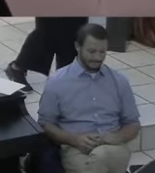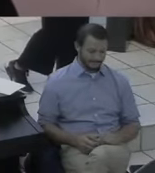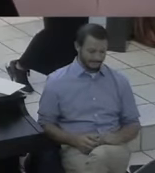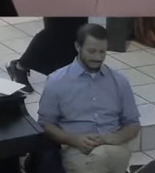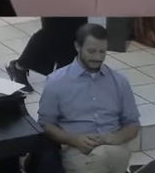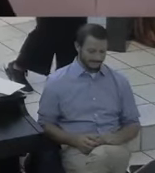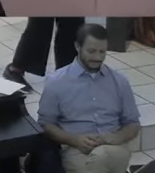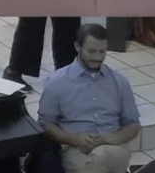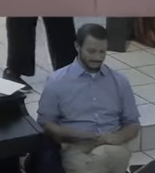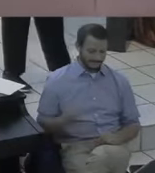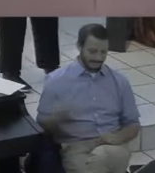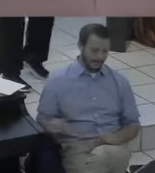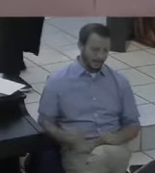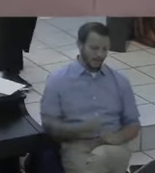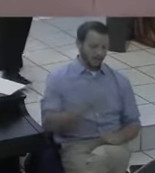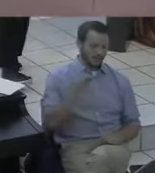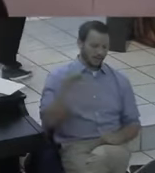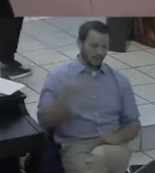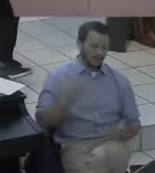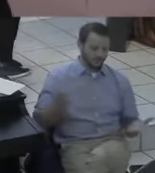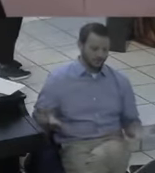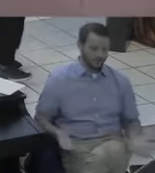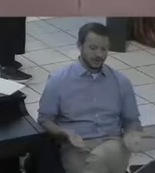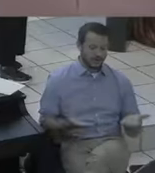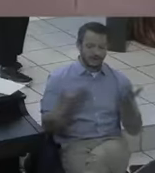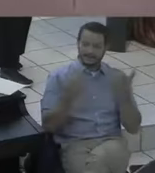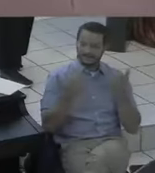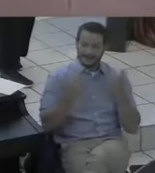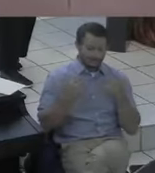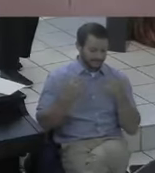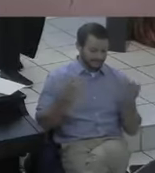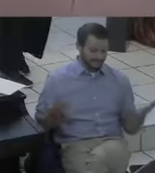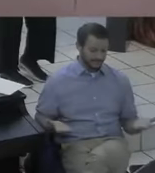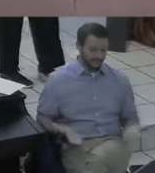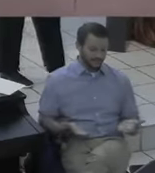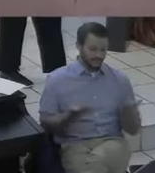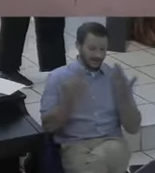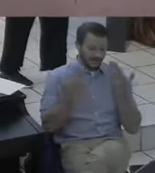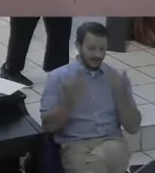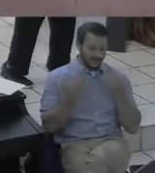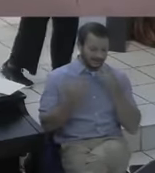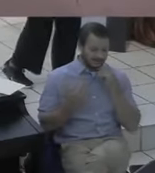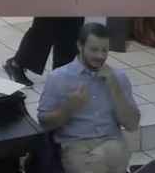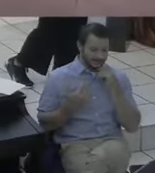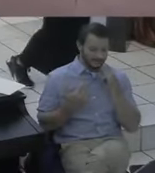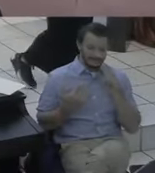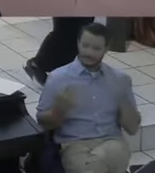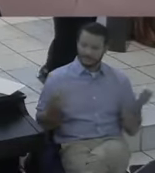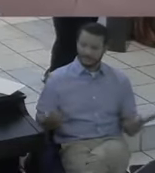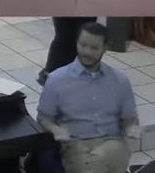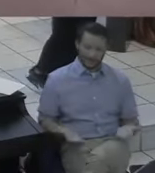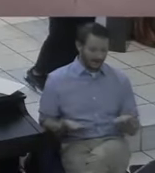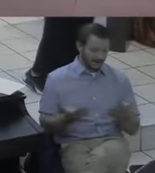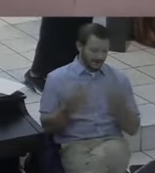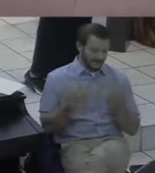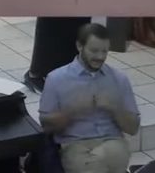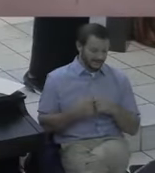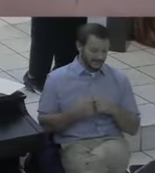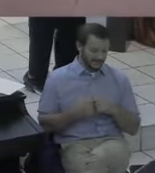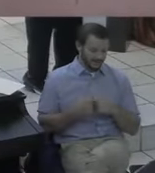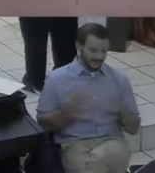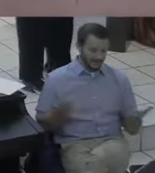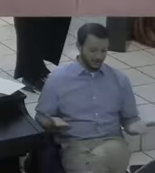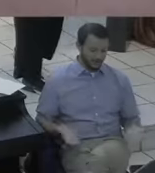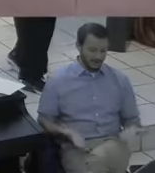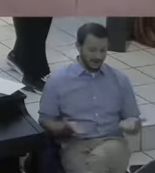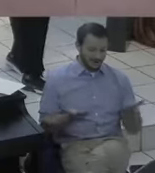name. Oh, rise up, rise up, rise up, rise